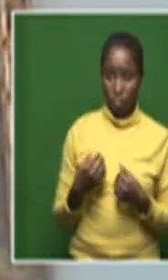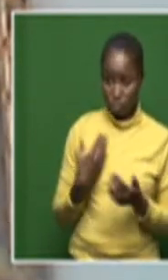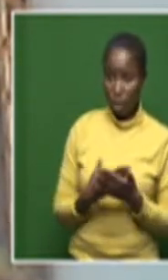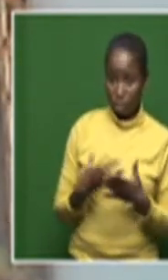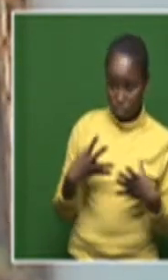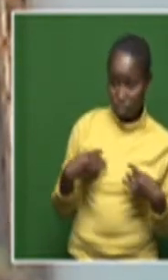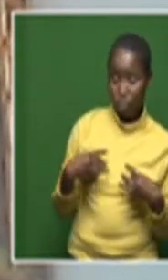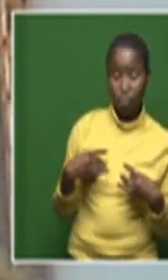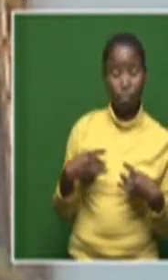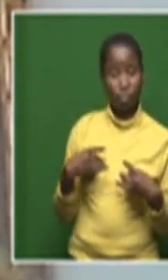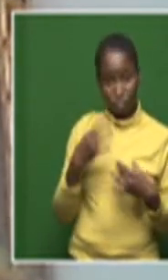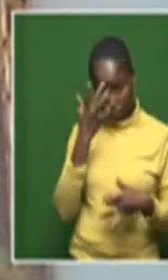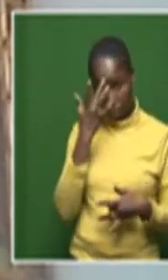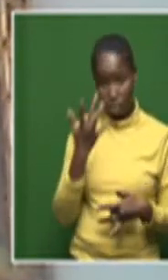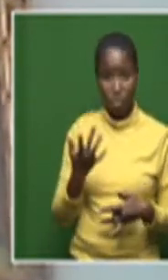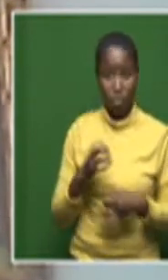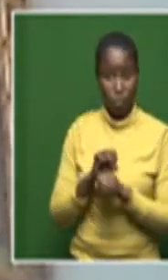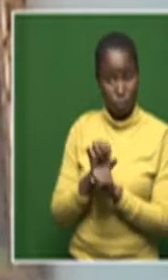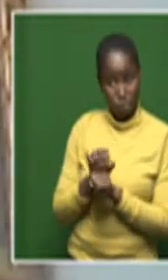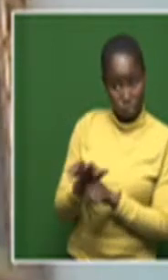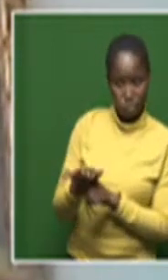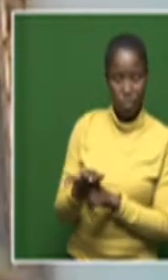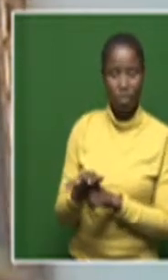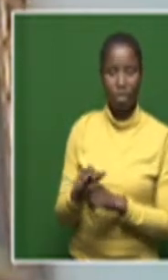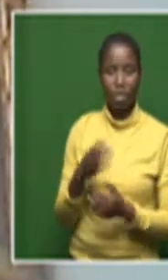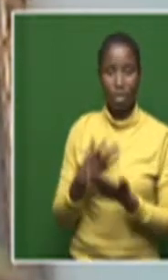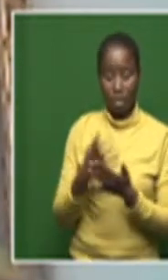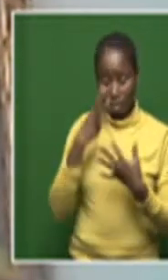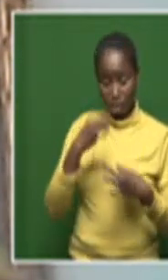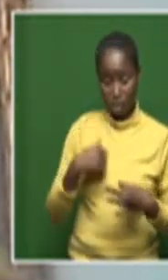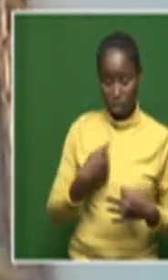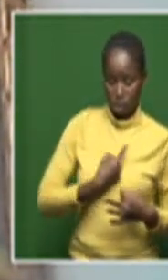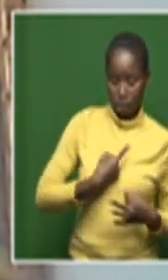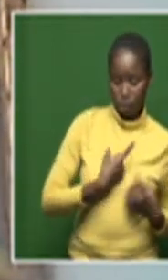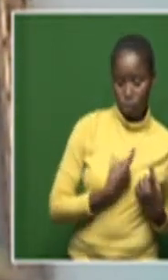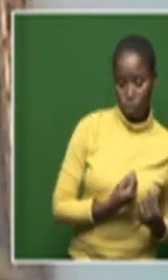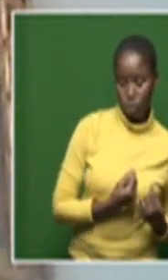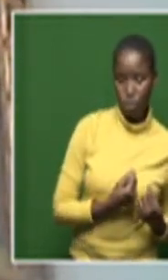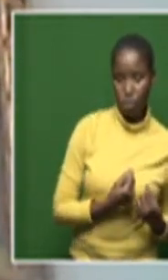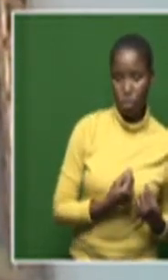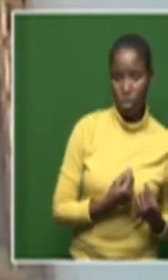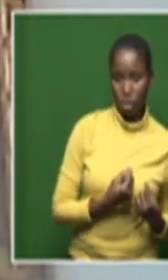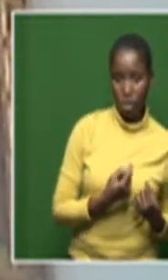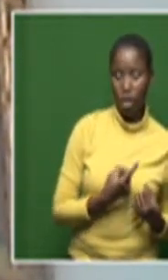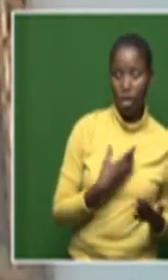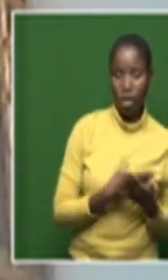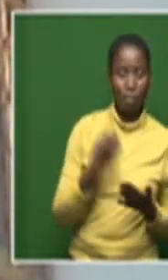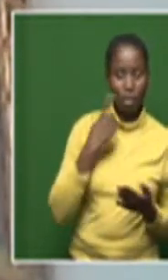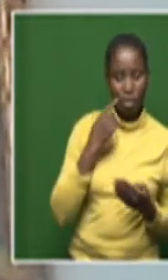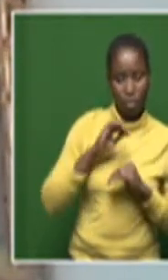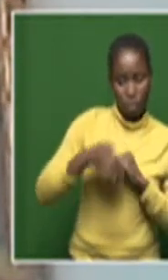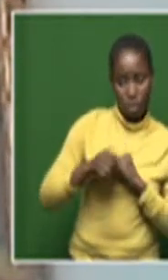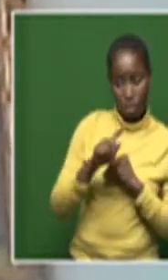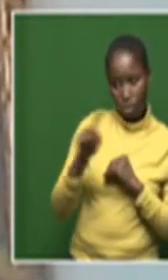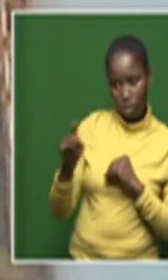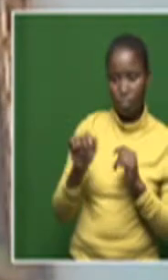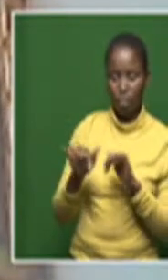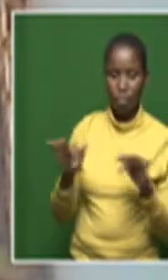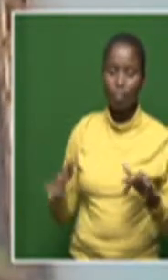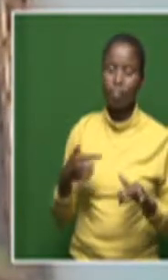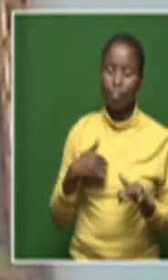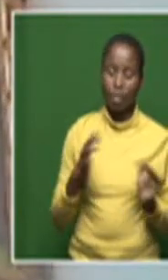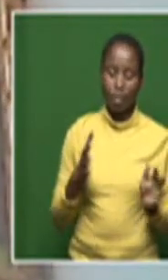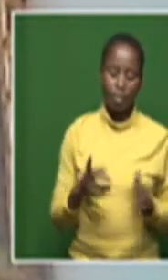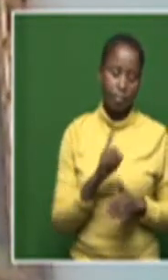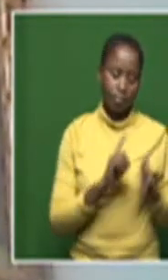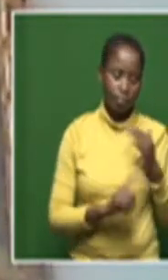contracting this virus. So let me do it. If not for me, let me do it for the people that are close to me. So I went for